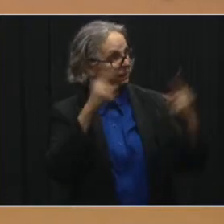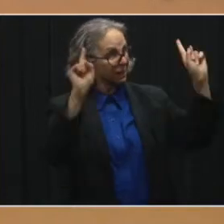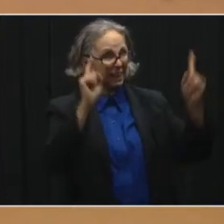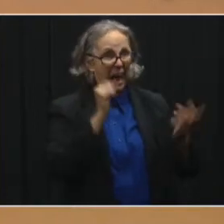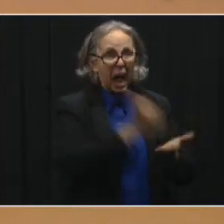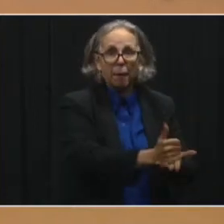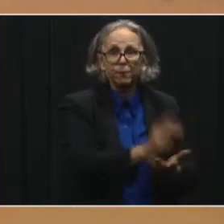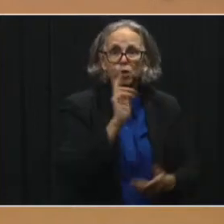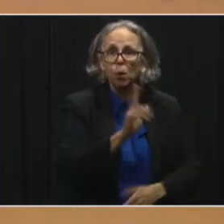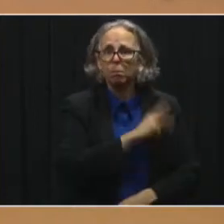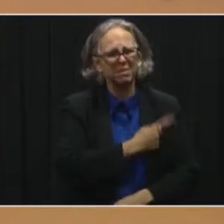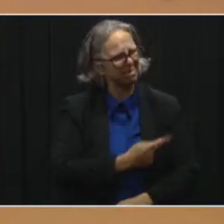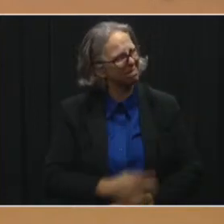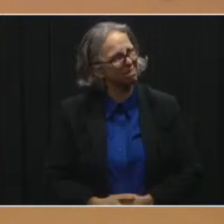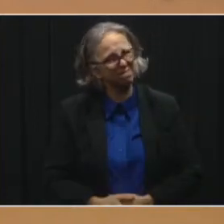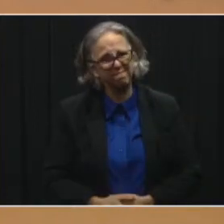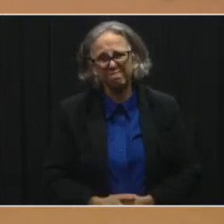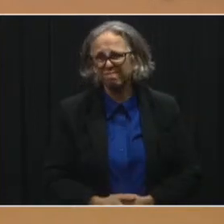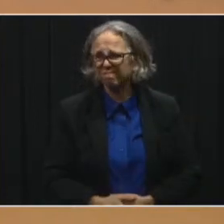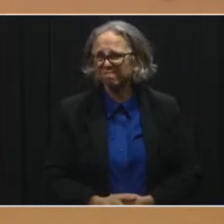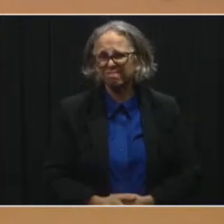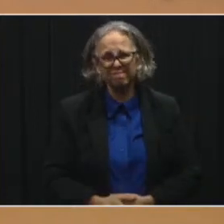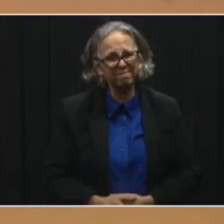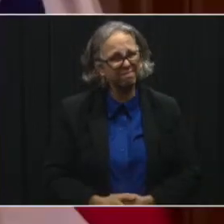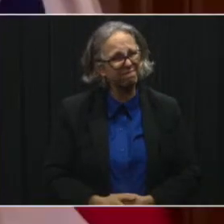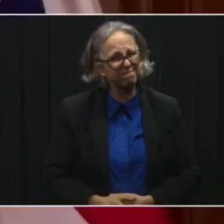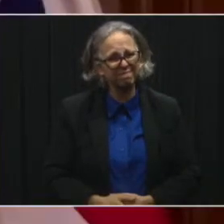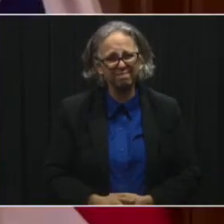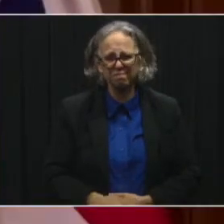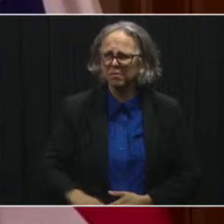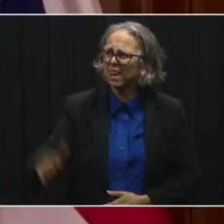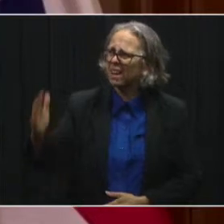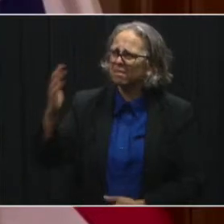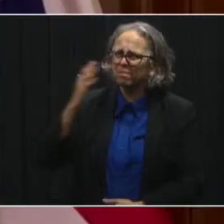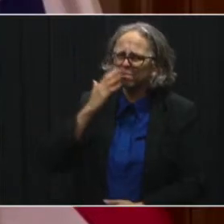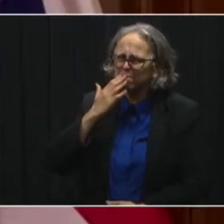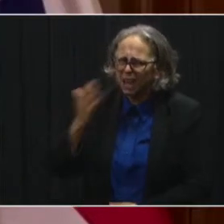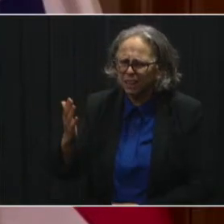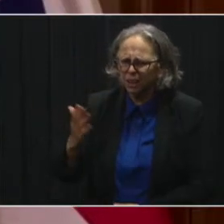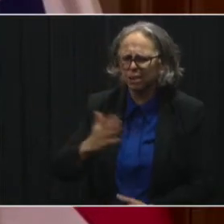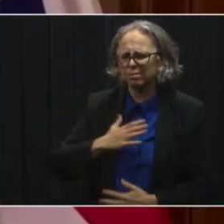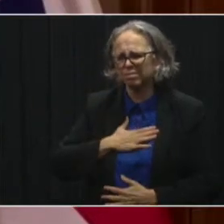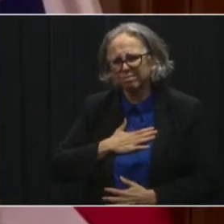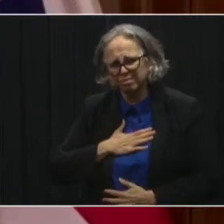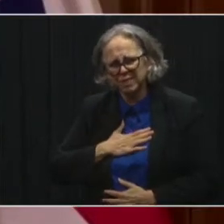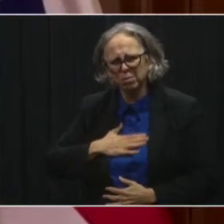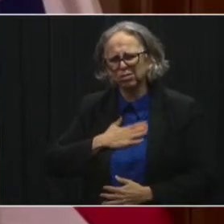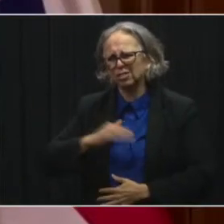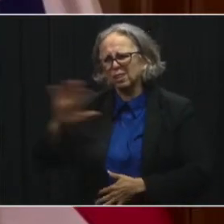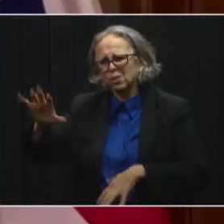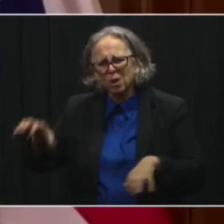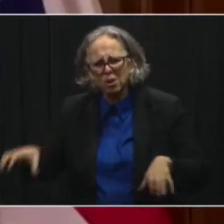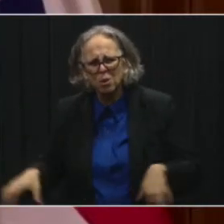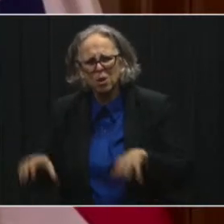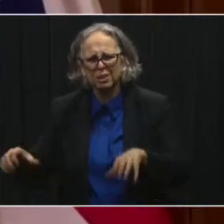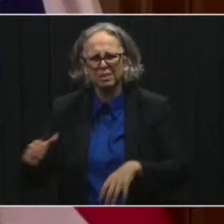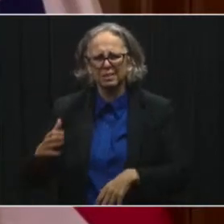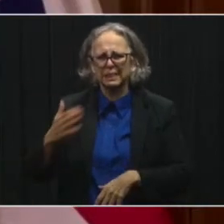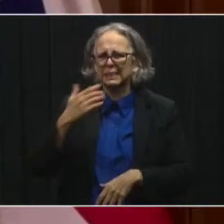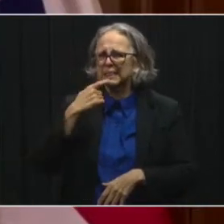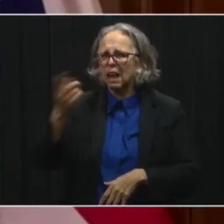Doctor, thank you very much. Unfortunately. We appreciate what you're doing. And if you could thank everyone else at the